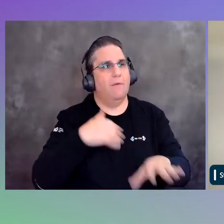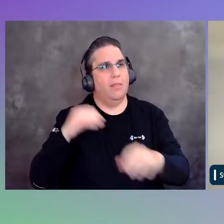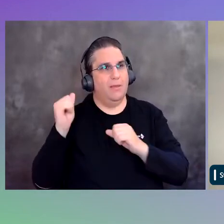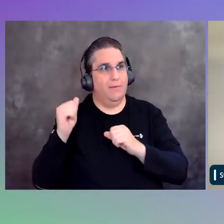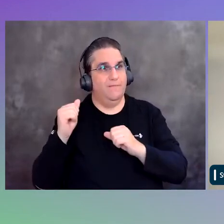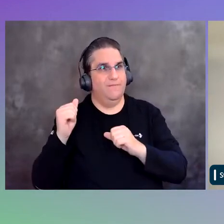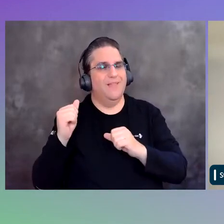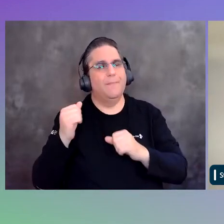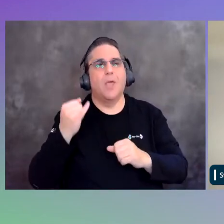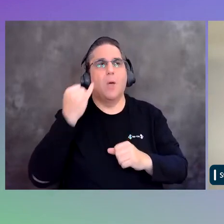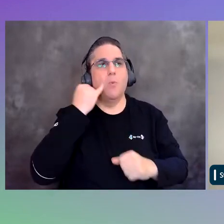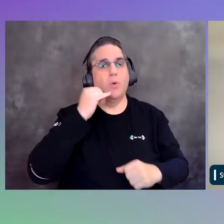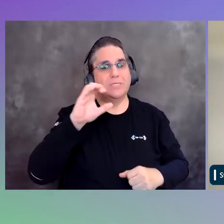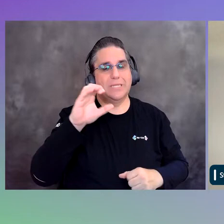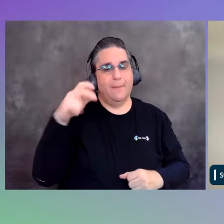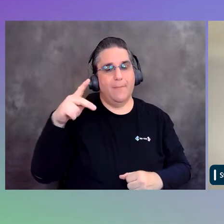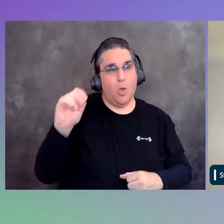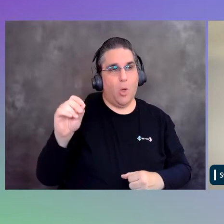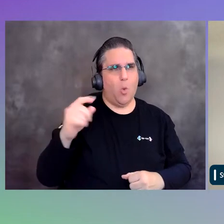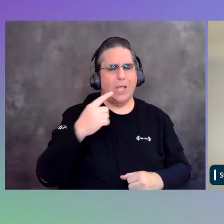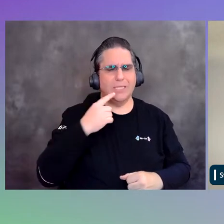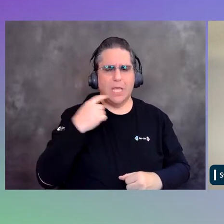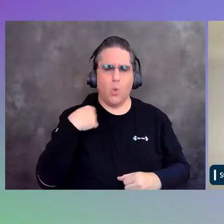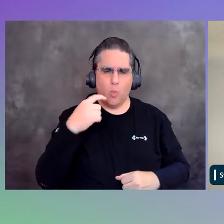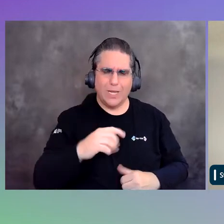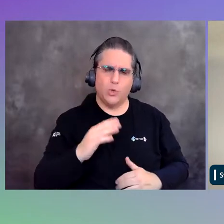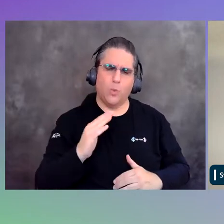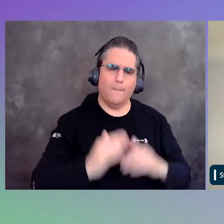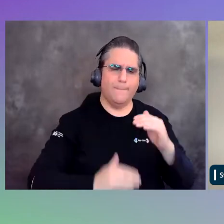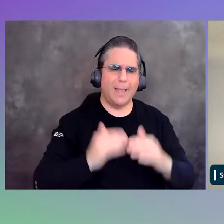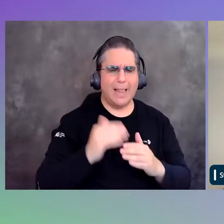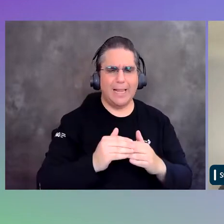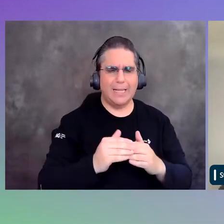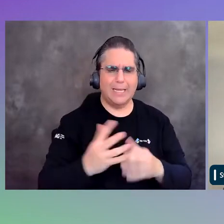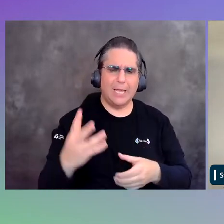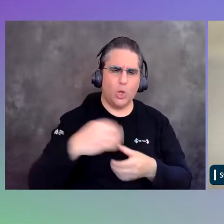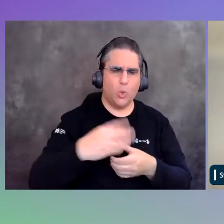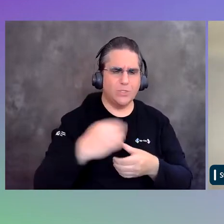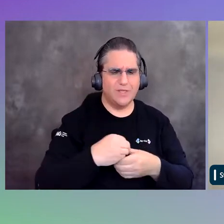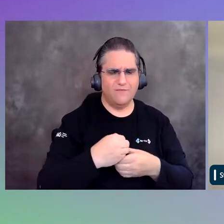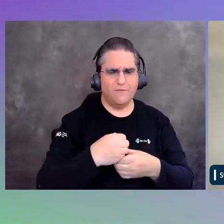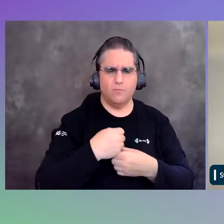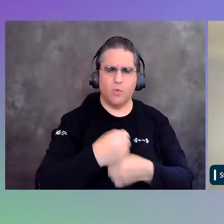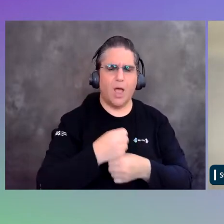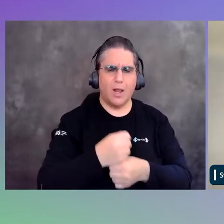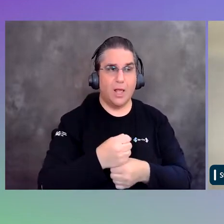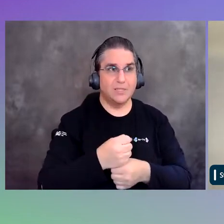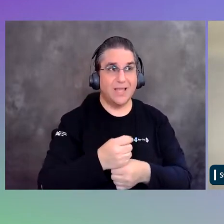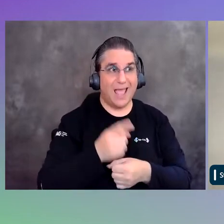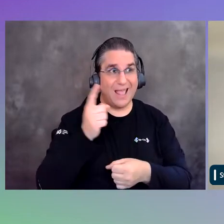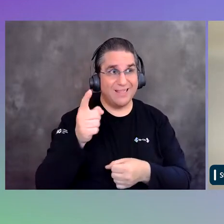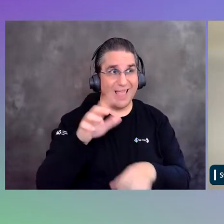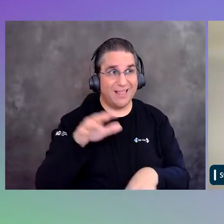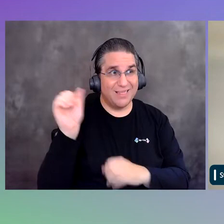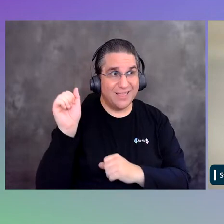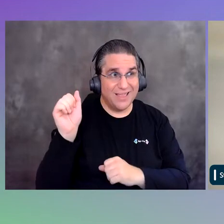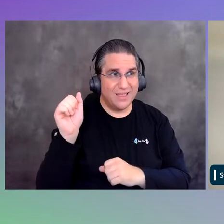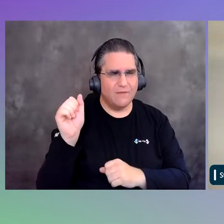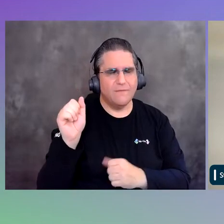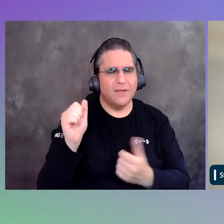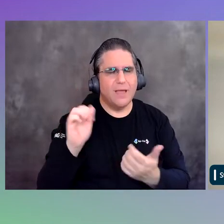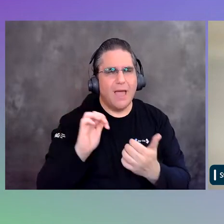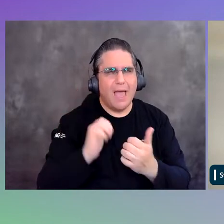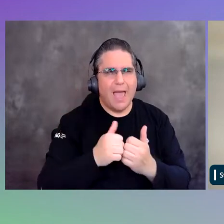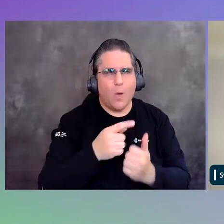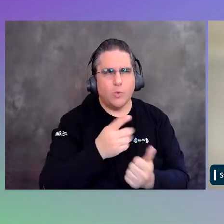said we should be leaders of building inclusive products, leaves, for example, what Hmm. suggestions do you have for